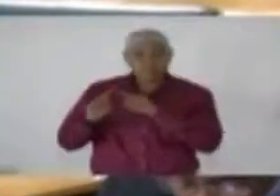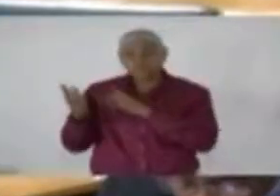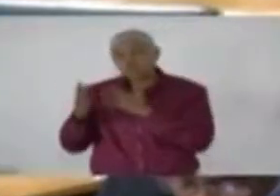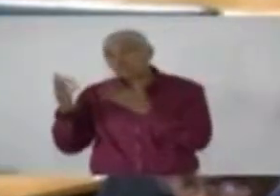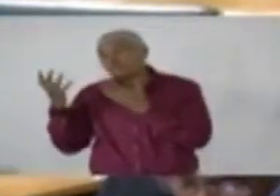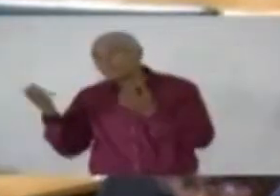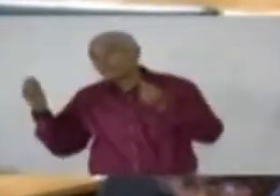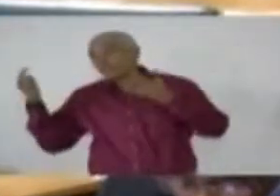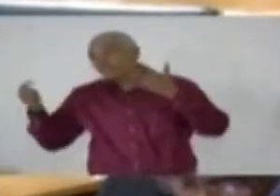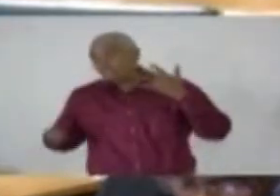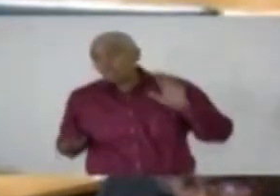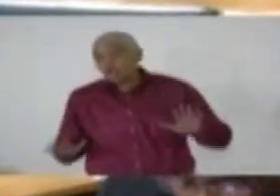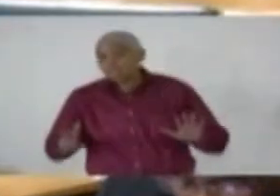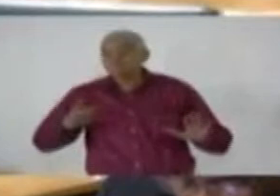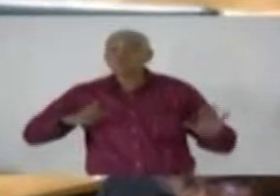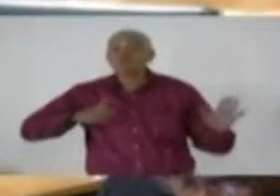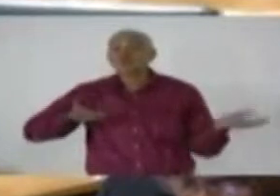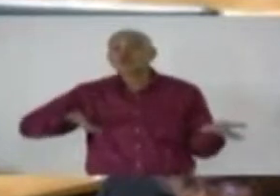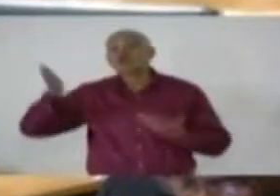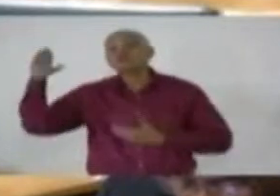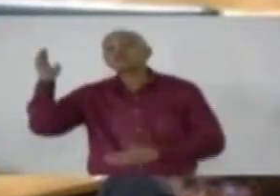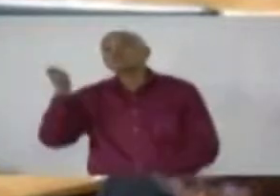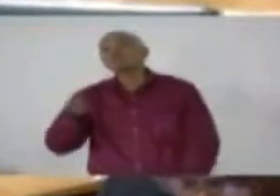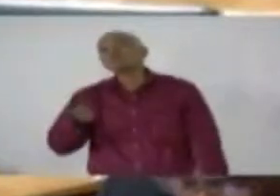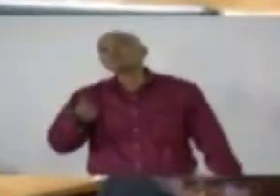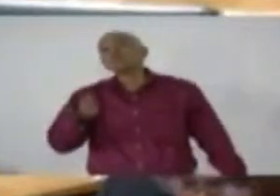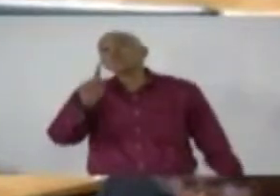exported a mere